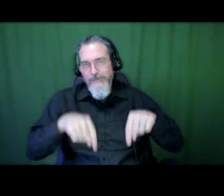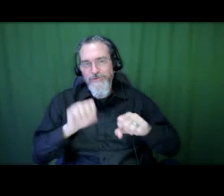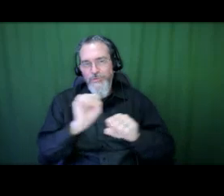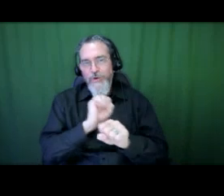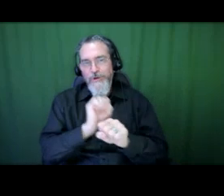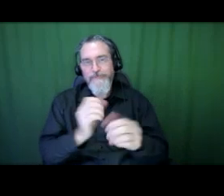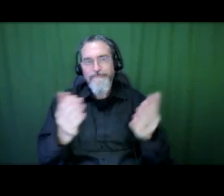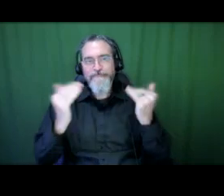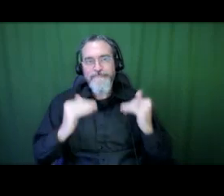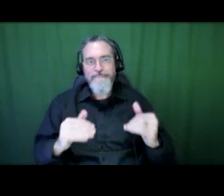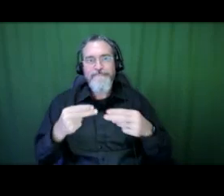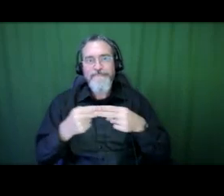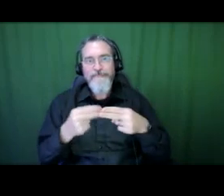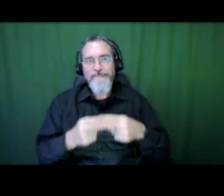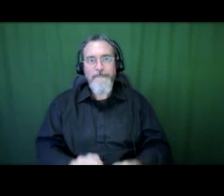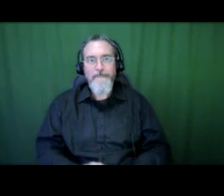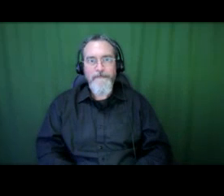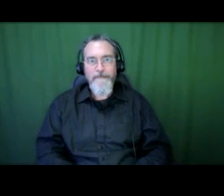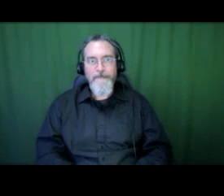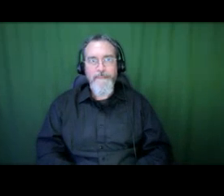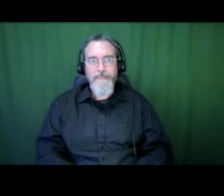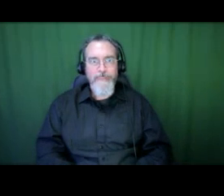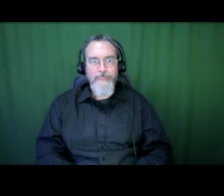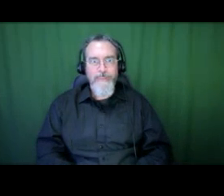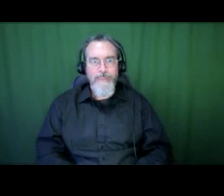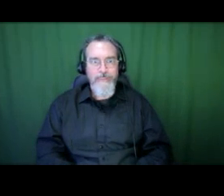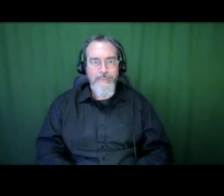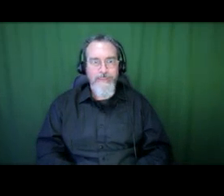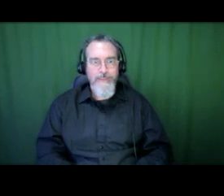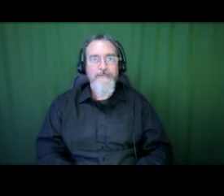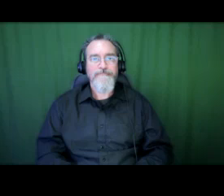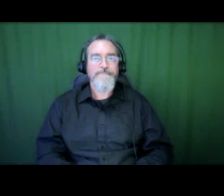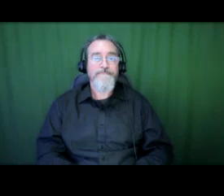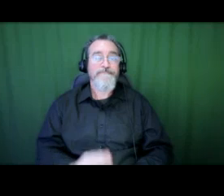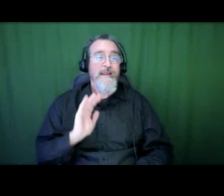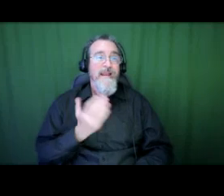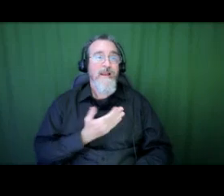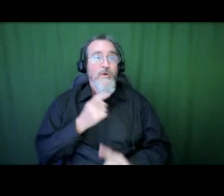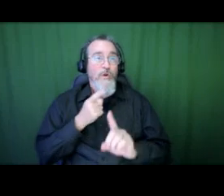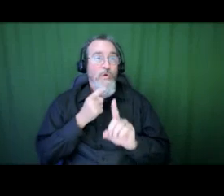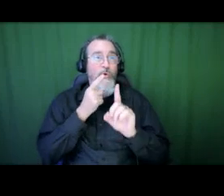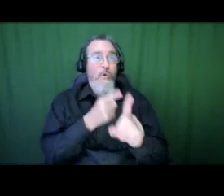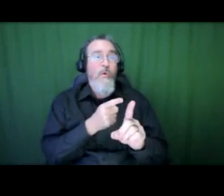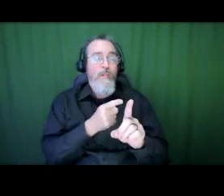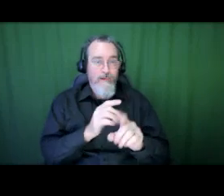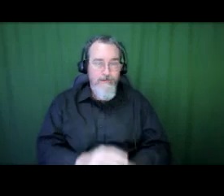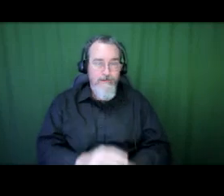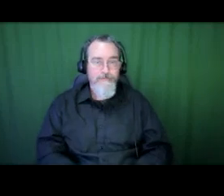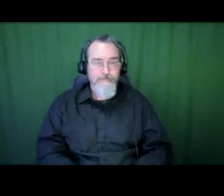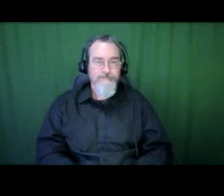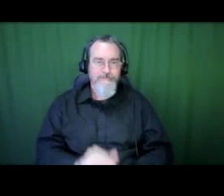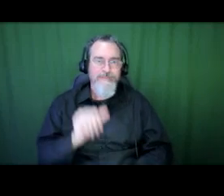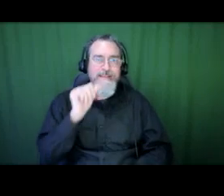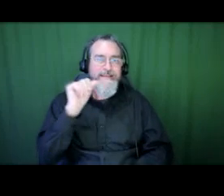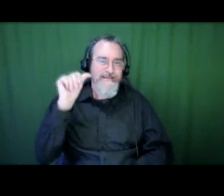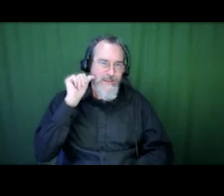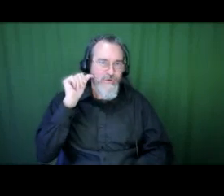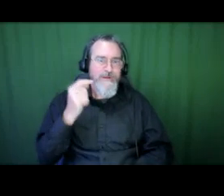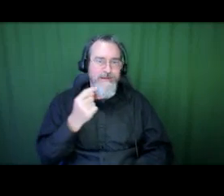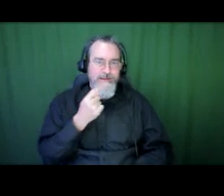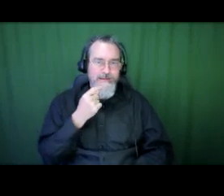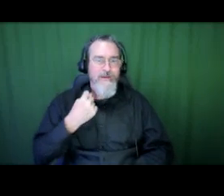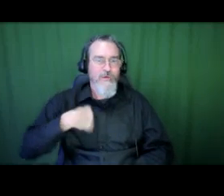And I think this is now passing it off to, summarizing our goals and objectives. So again, yesterday we talked about how we're really focusing on building capacity